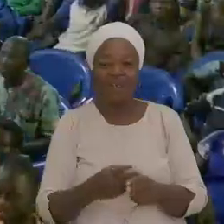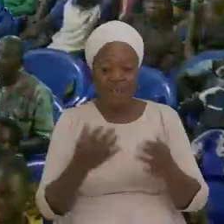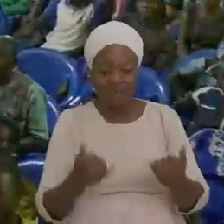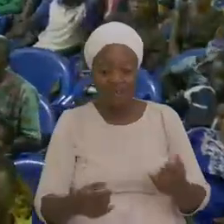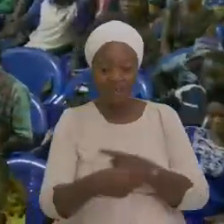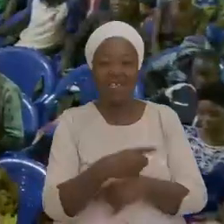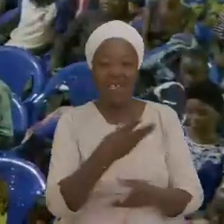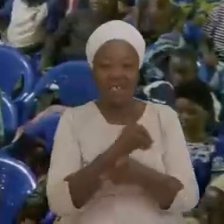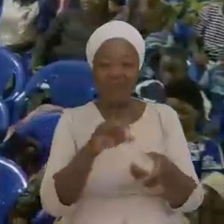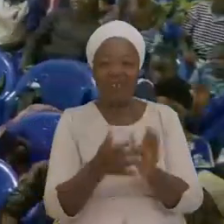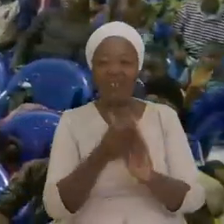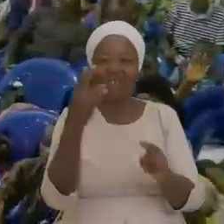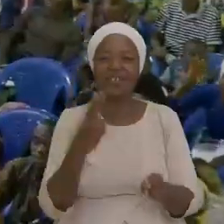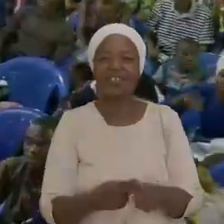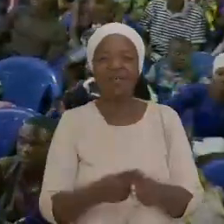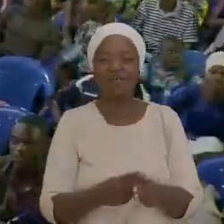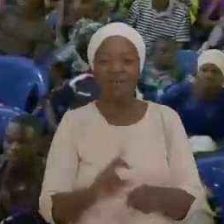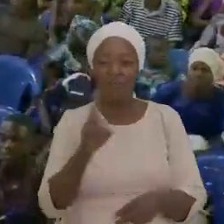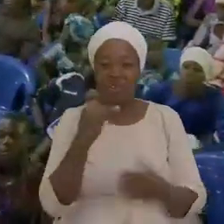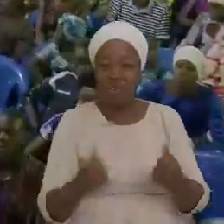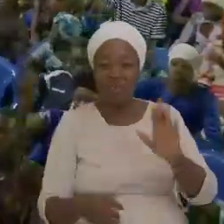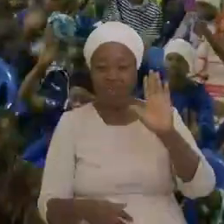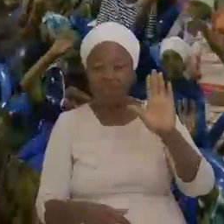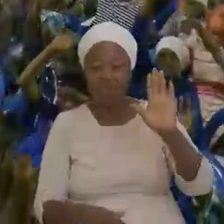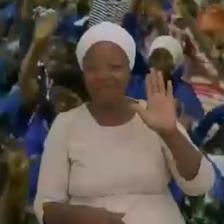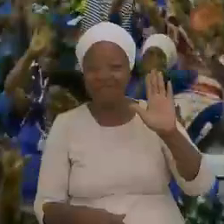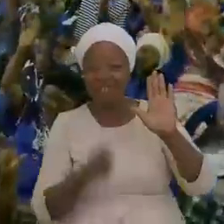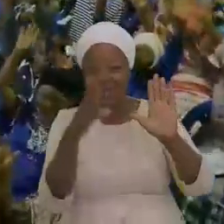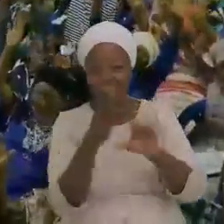deliverance. Where are you? You'll get